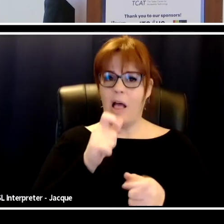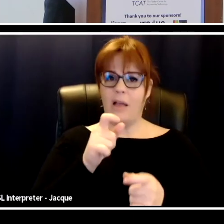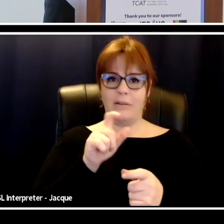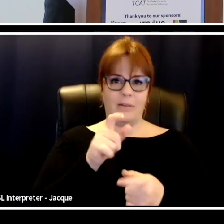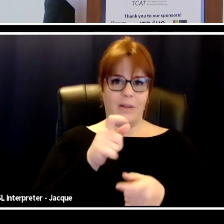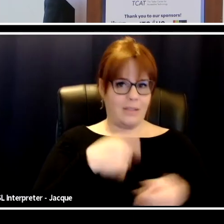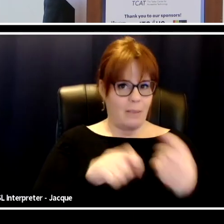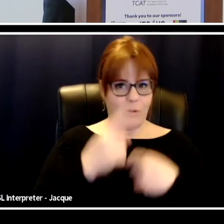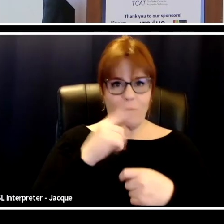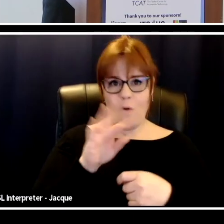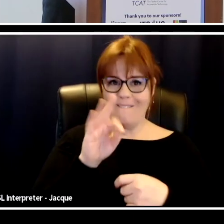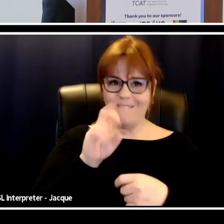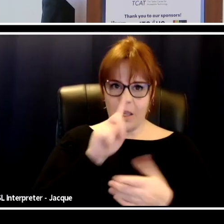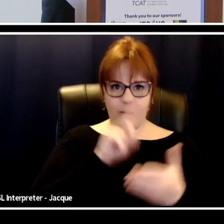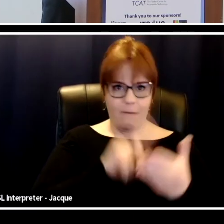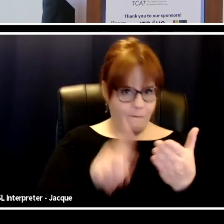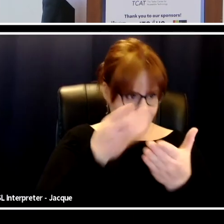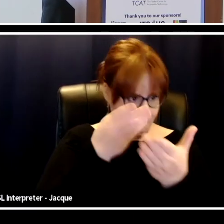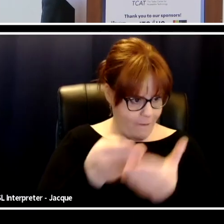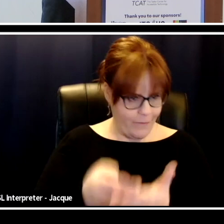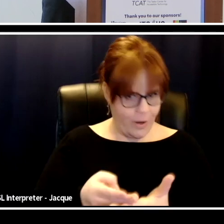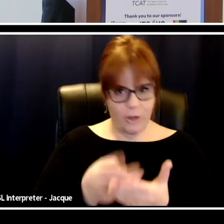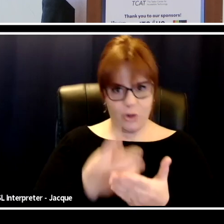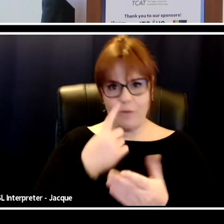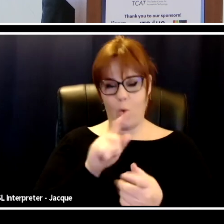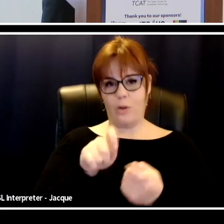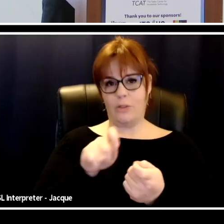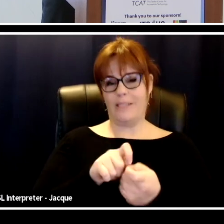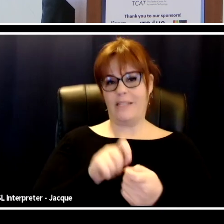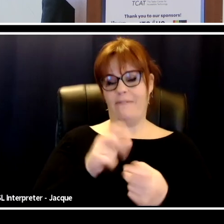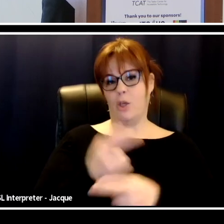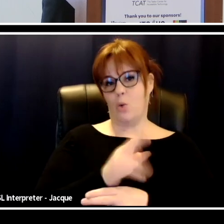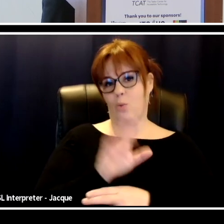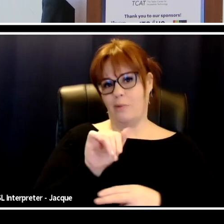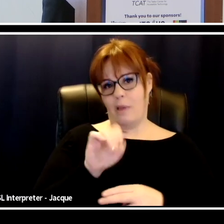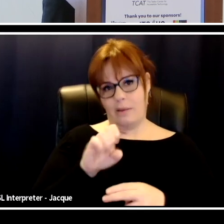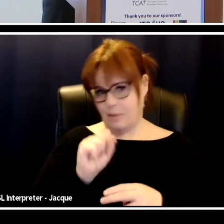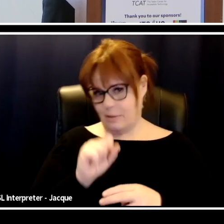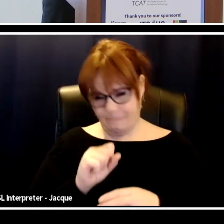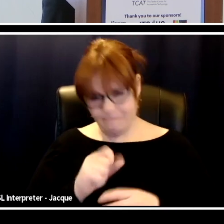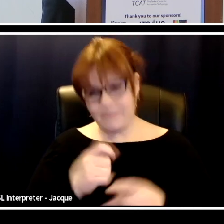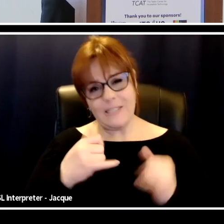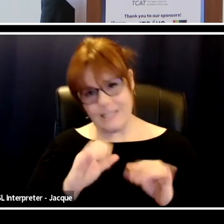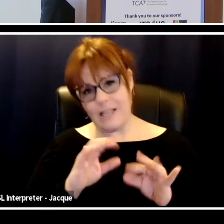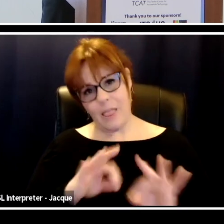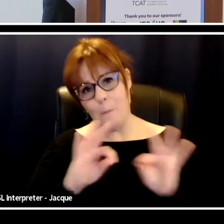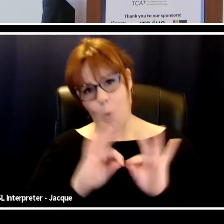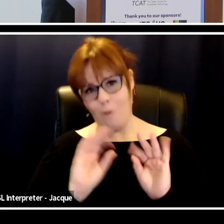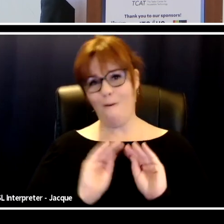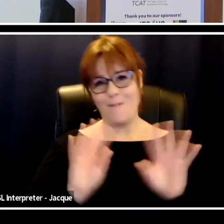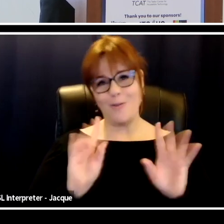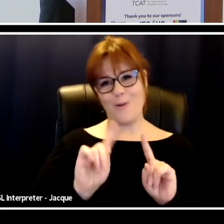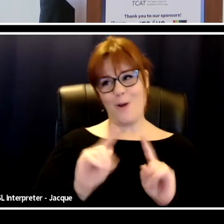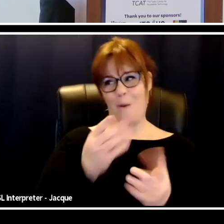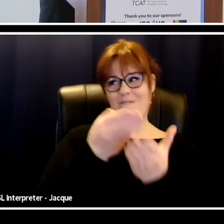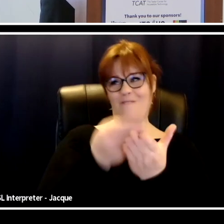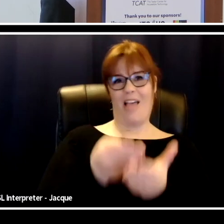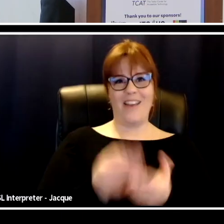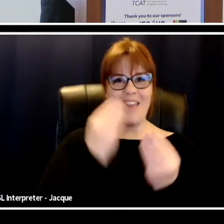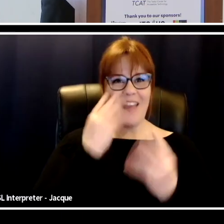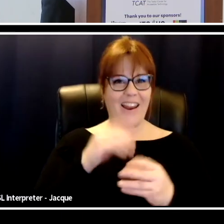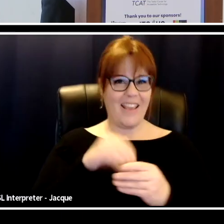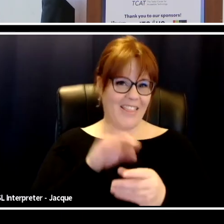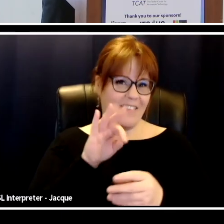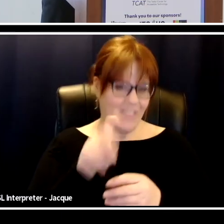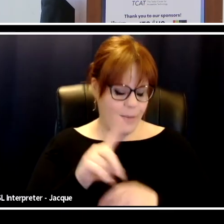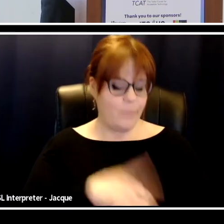field verification for certain use cases. It's still going to be important, obviously, to go validate data in the field, and you've sort of